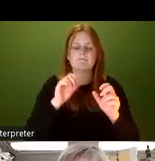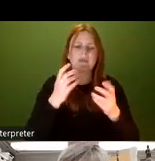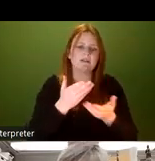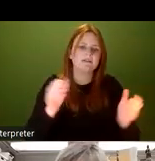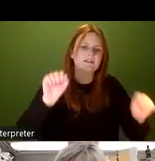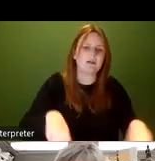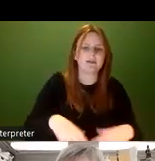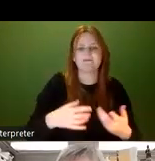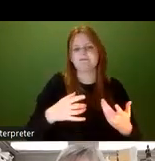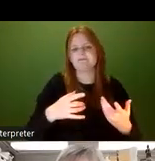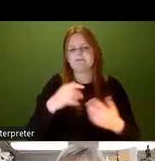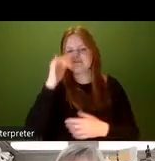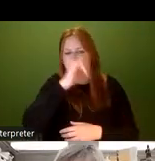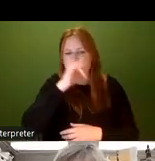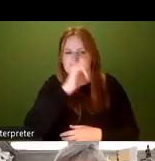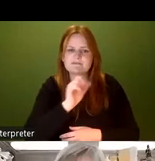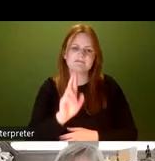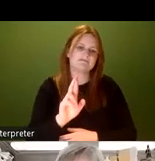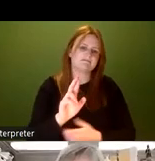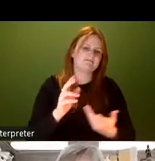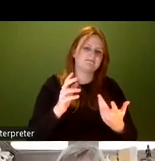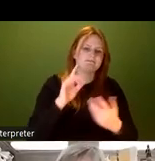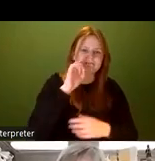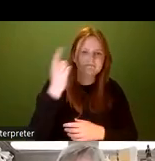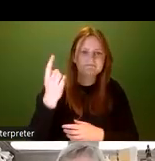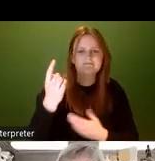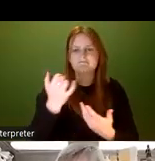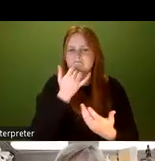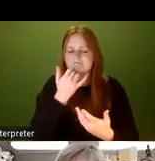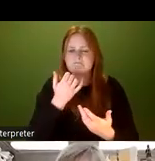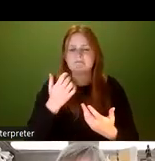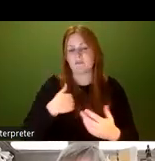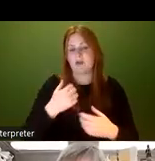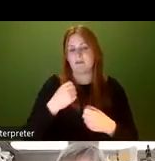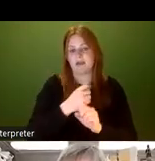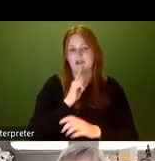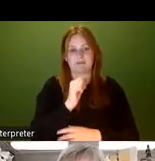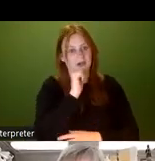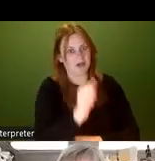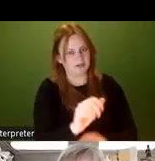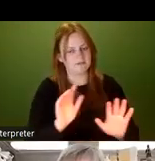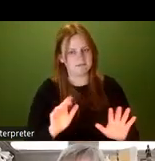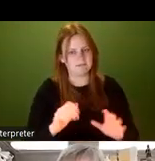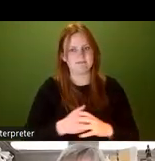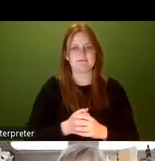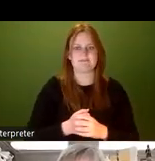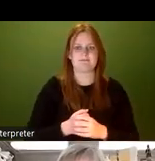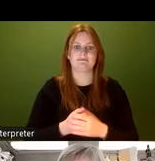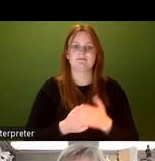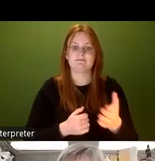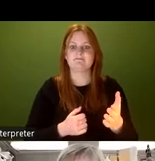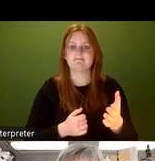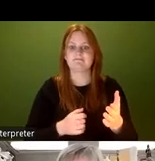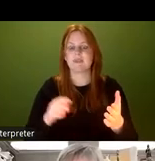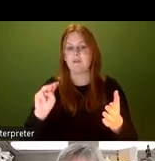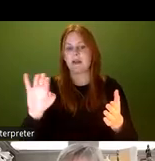or hackneyed. So I just make sure that they aren't. And in this case, I definitely got the go